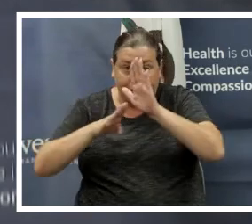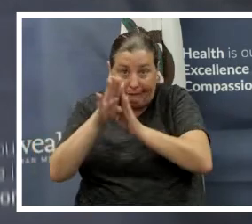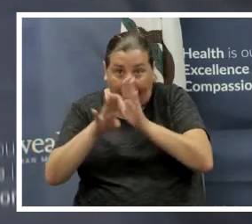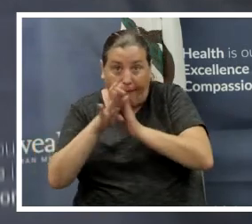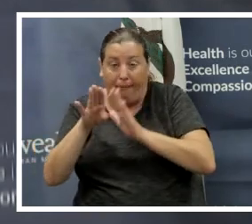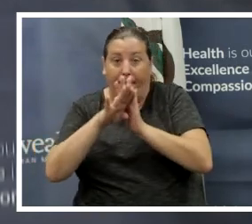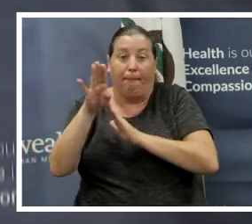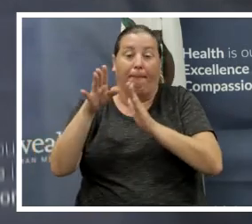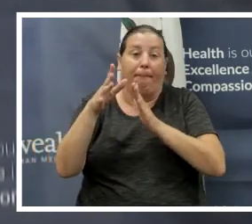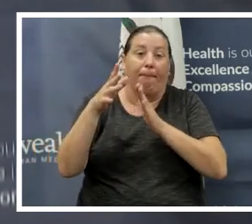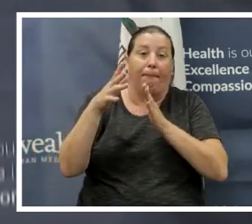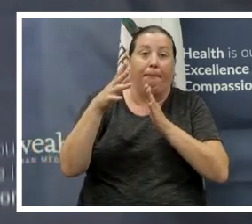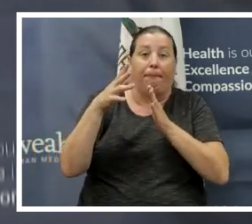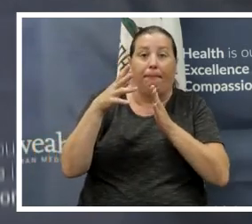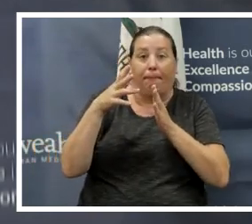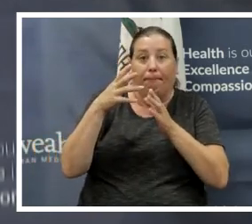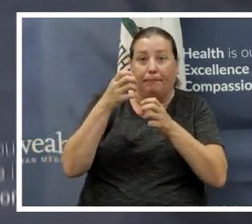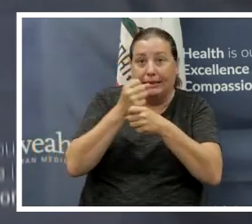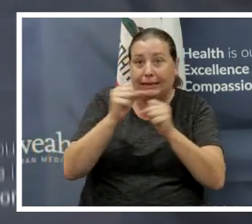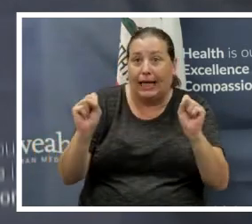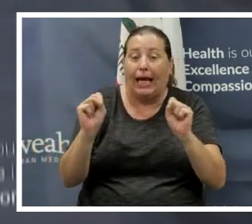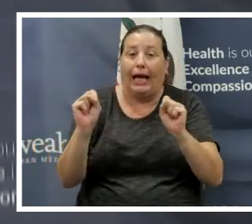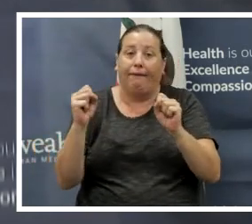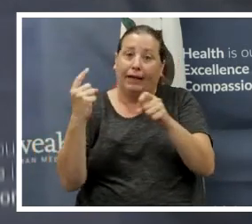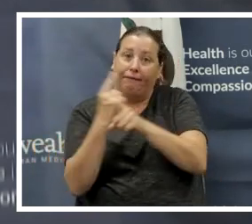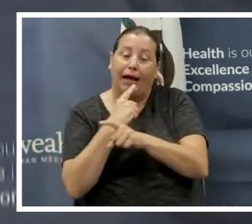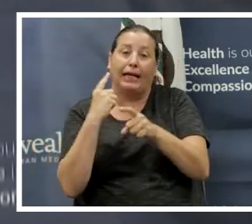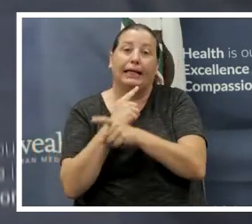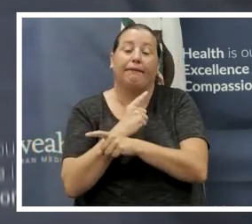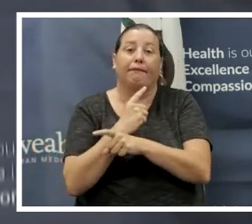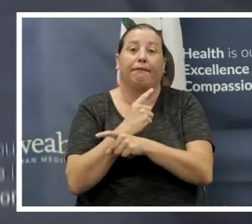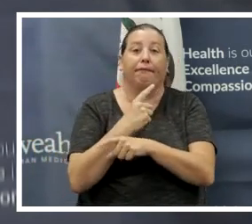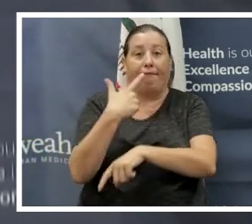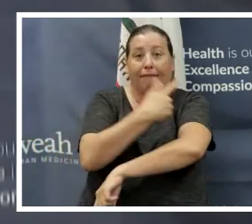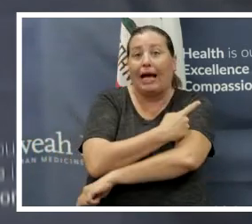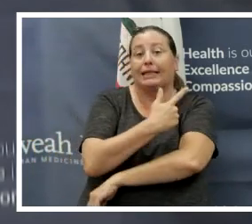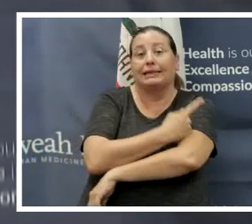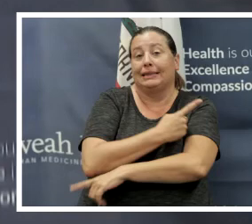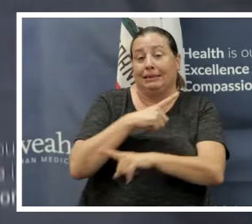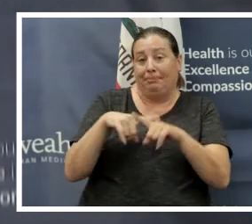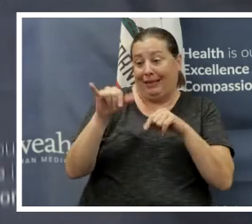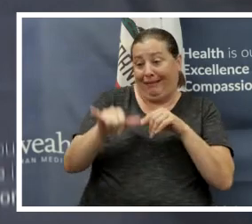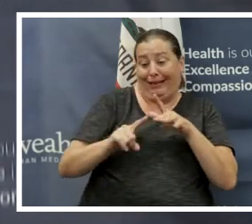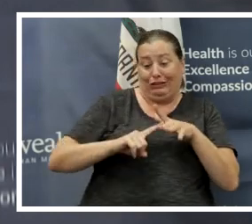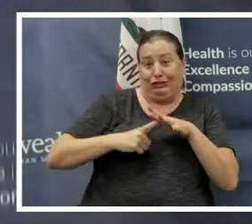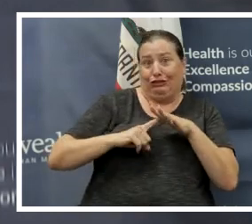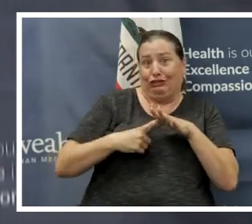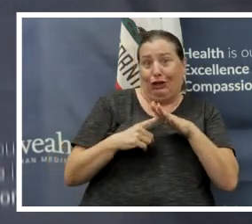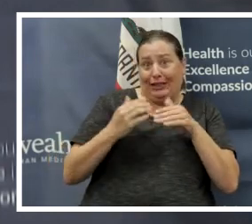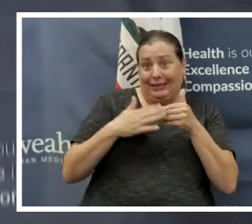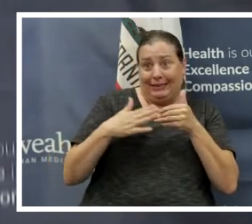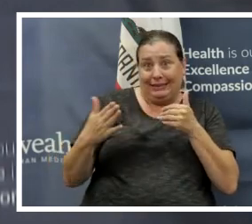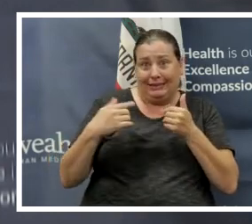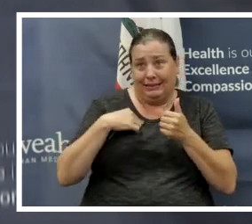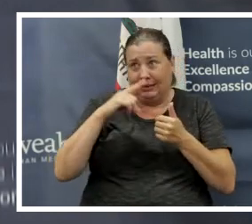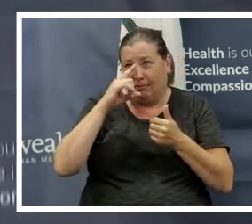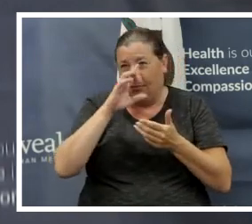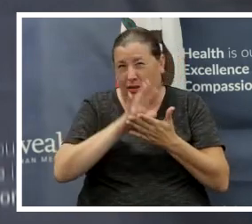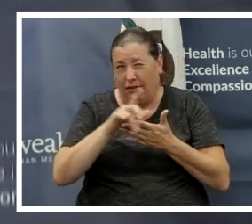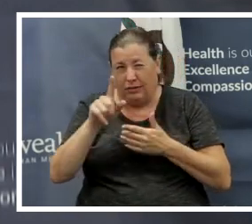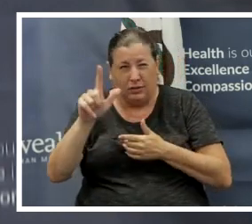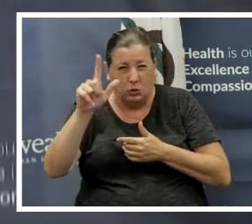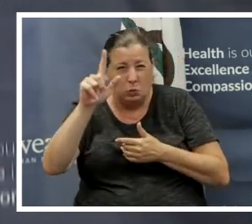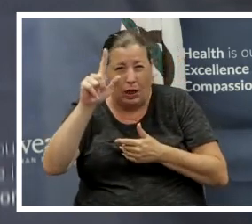developing a safe and effective vaccine, but that's just the starting point. I understand there are about 21 logistical steps